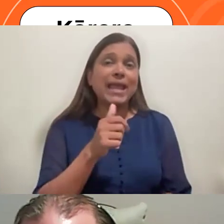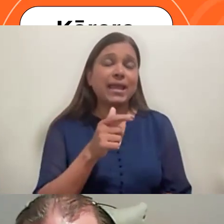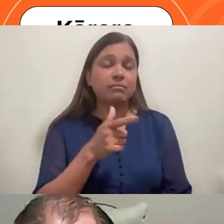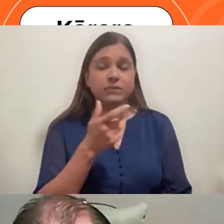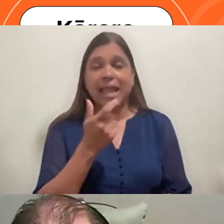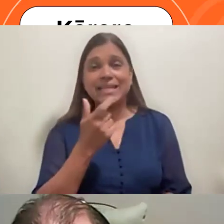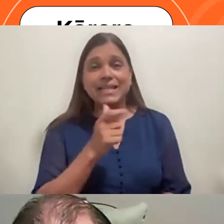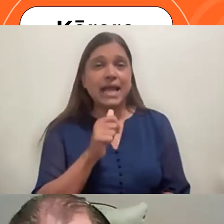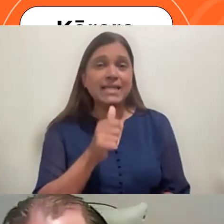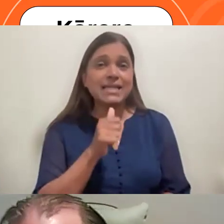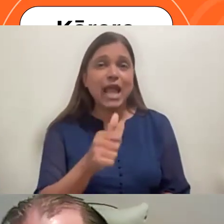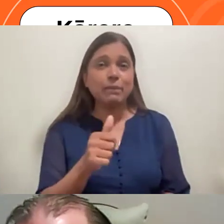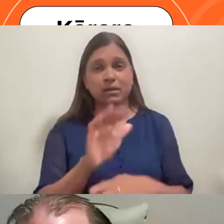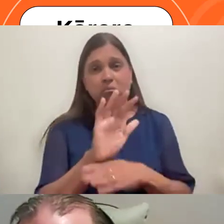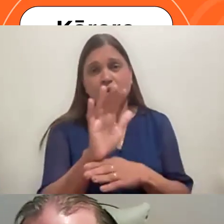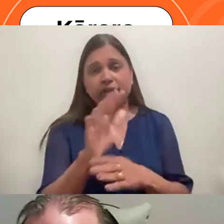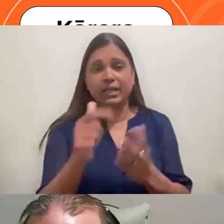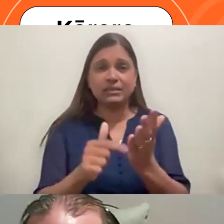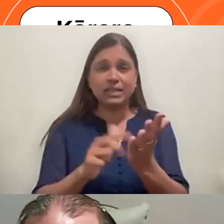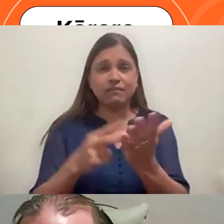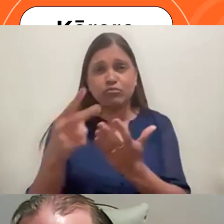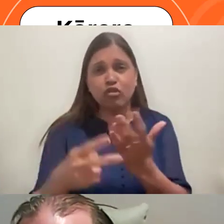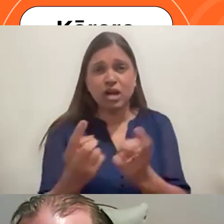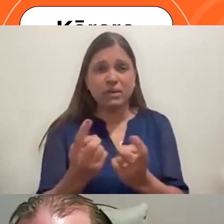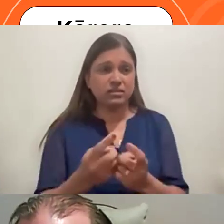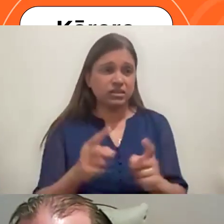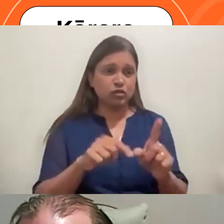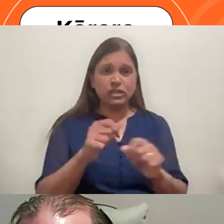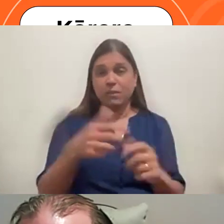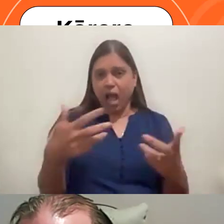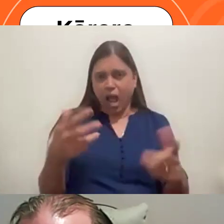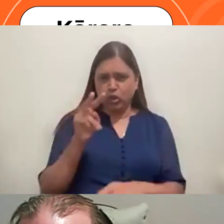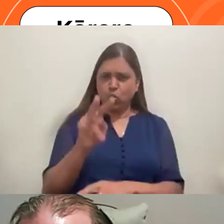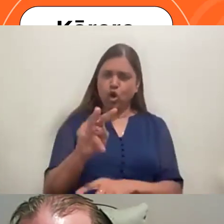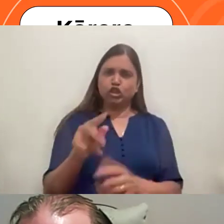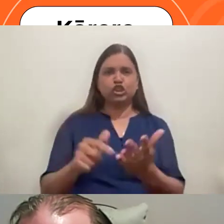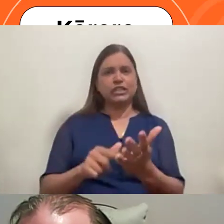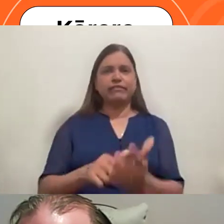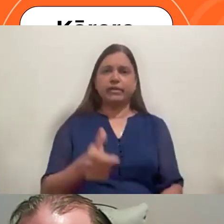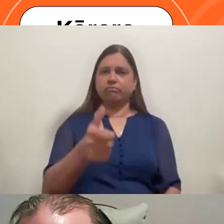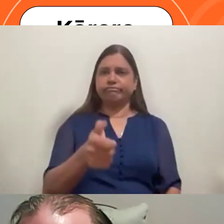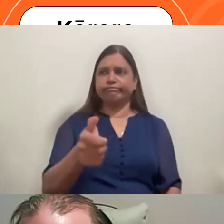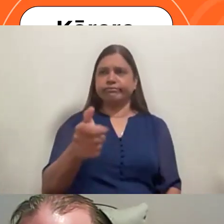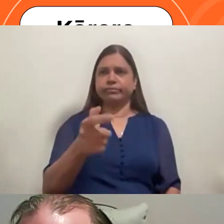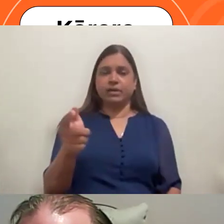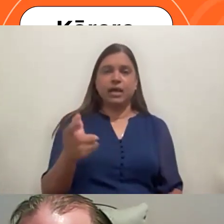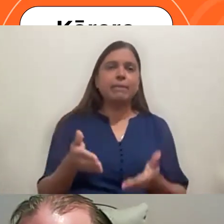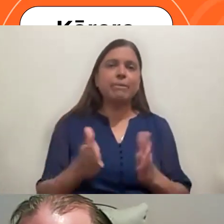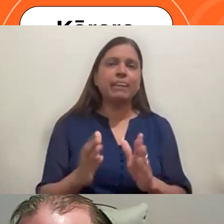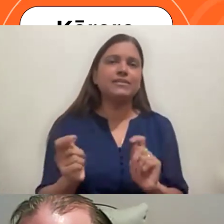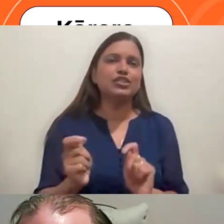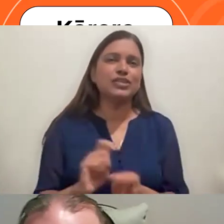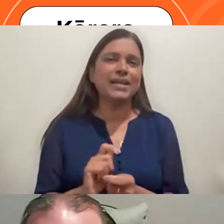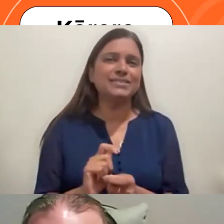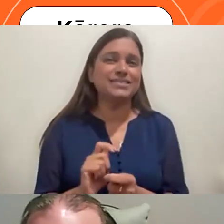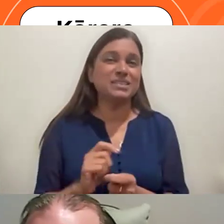a TV program through accessible methods has changed significantly, but there is so much more to be done. All